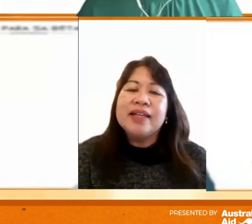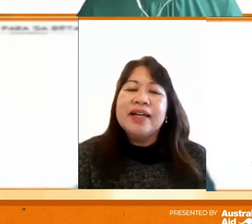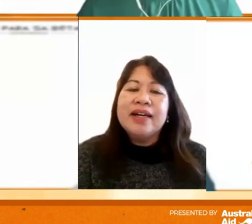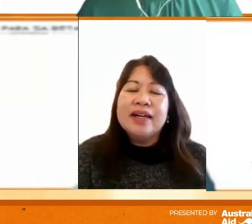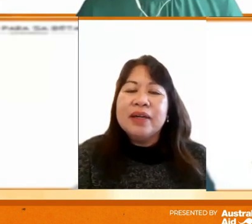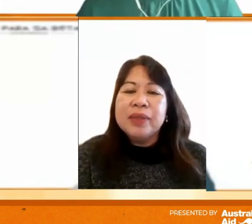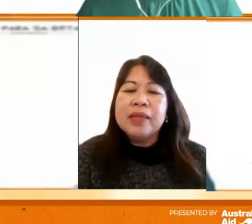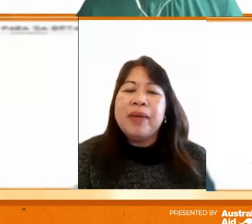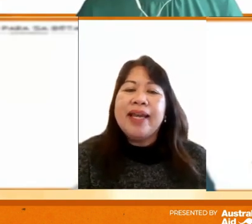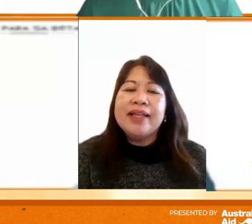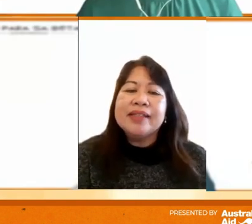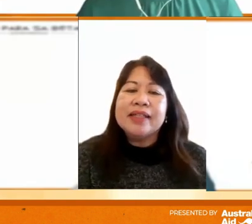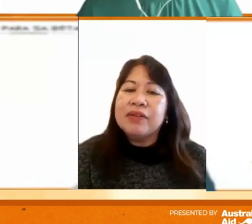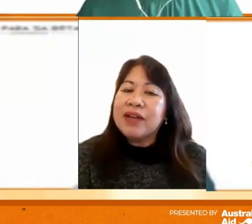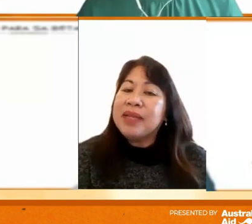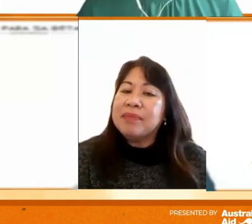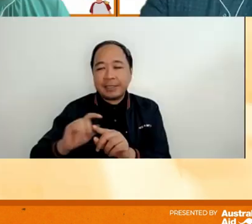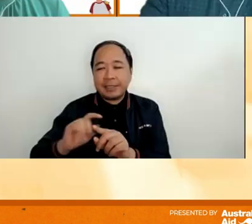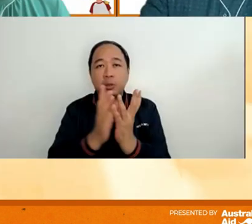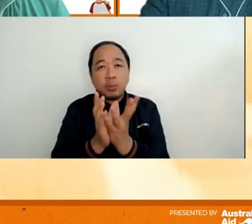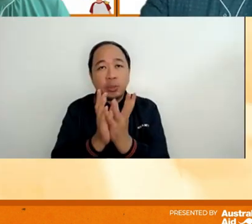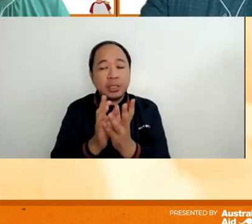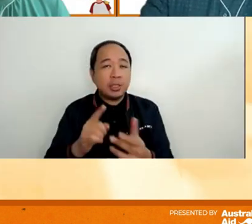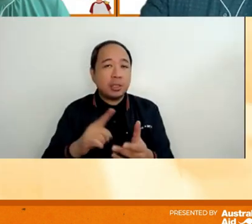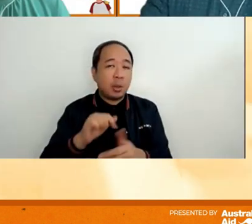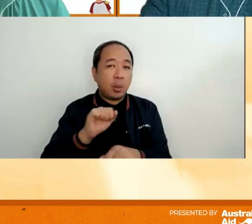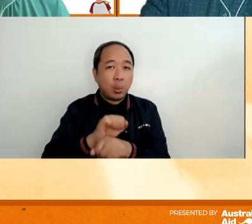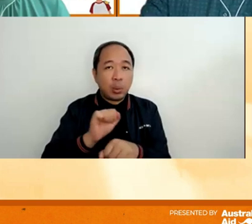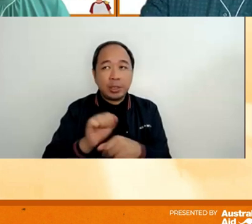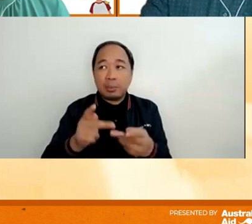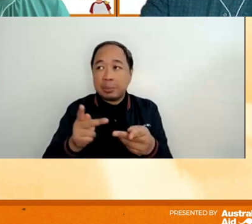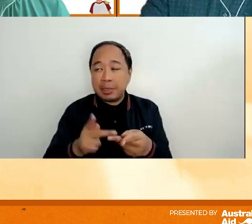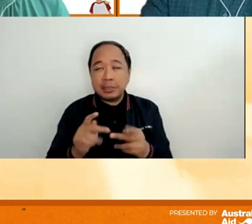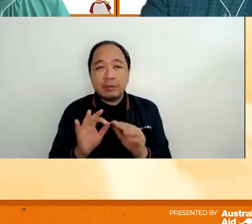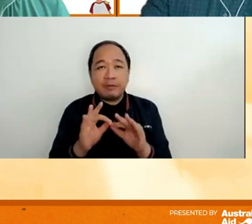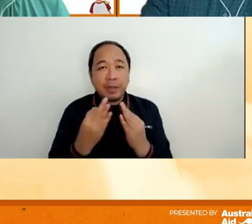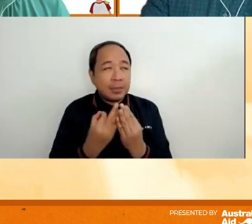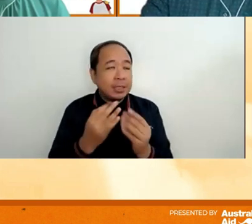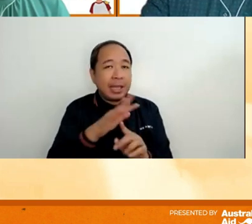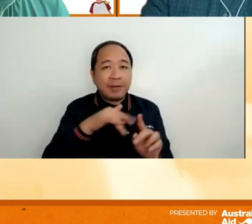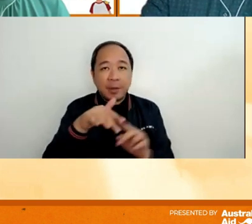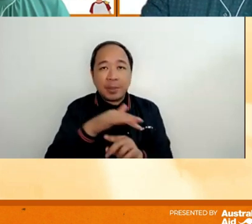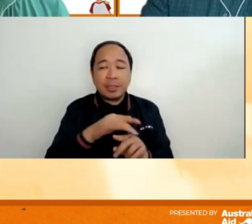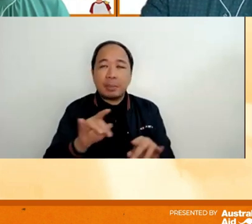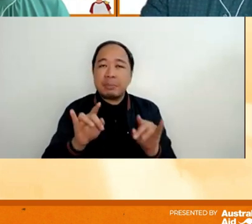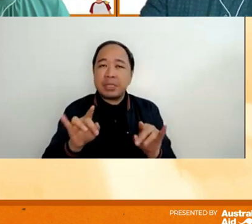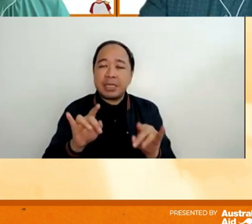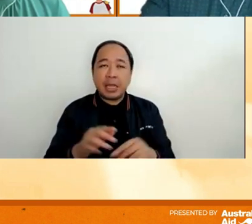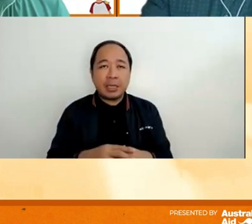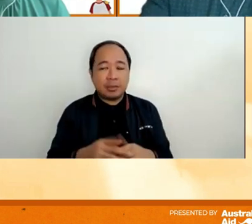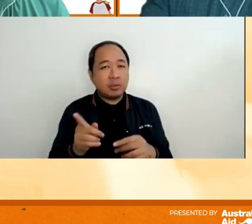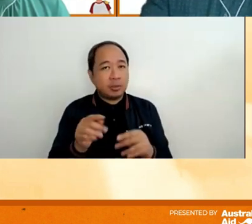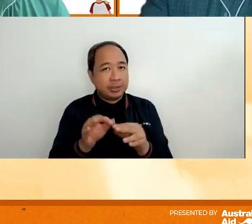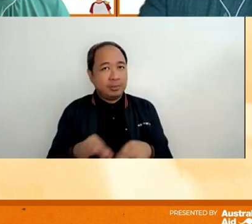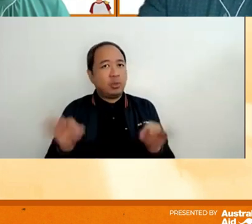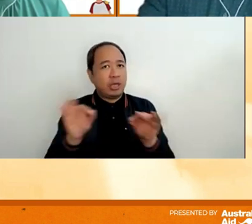community, workplace, family-based setting, environment, and media-based setting. So napakahalaga na